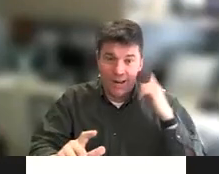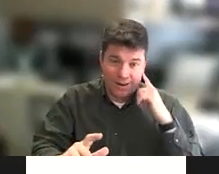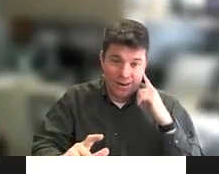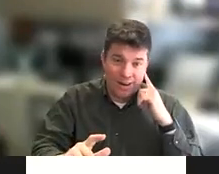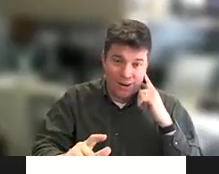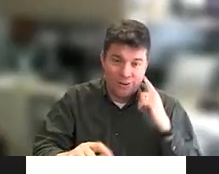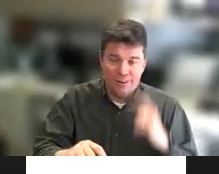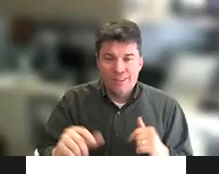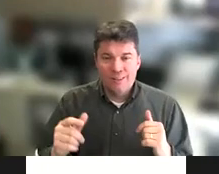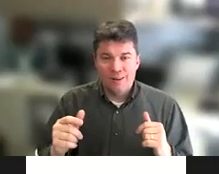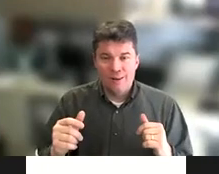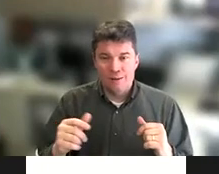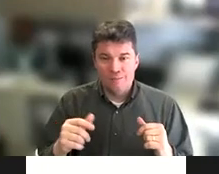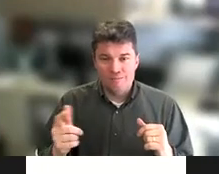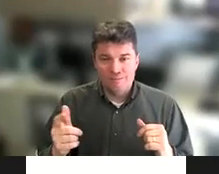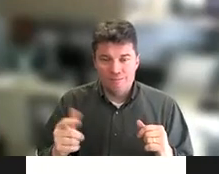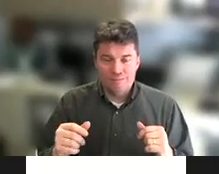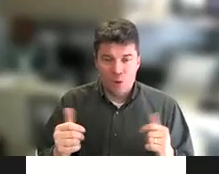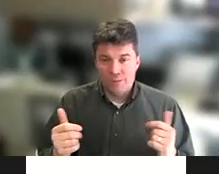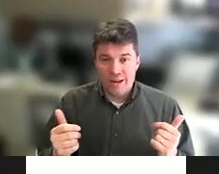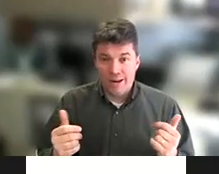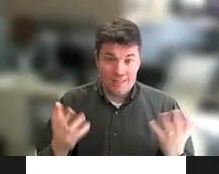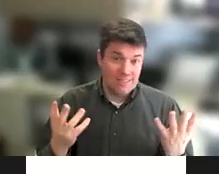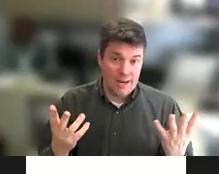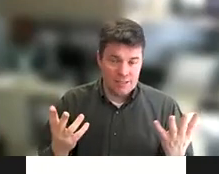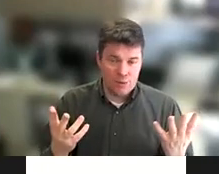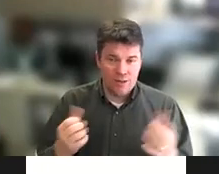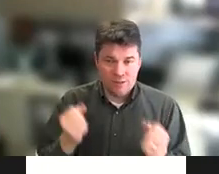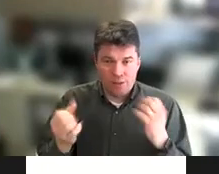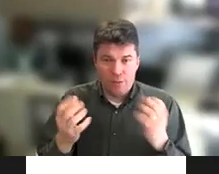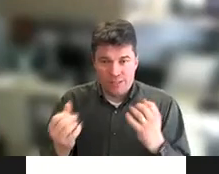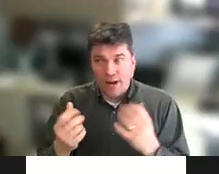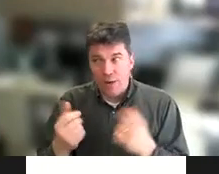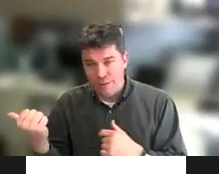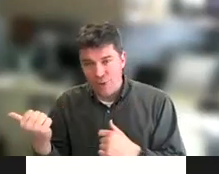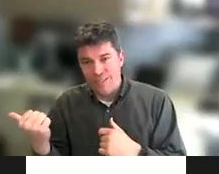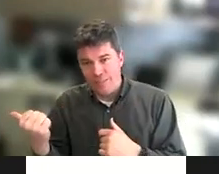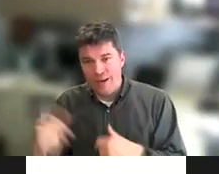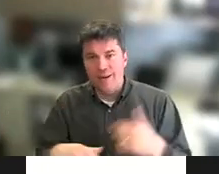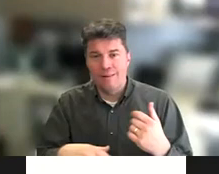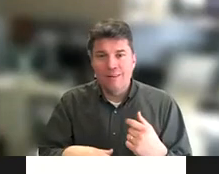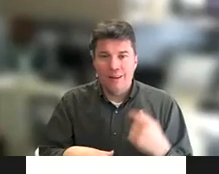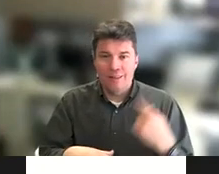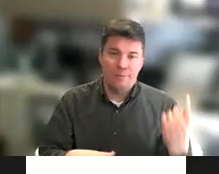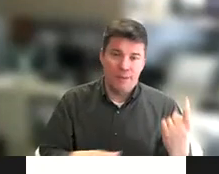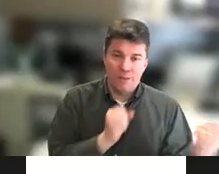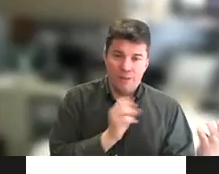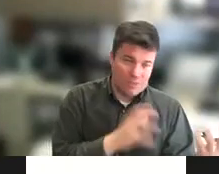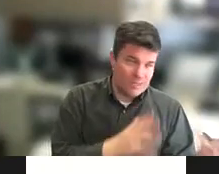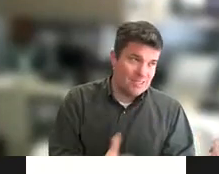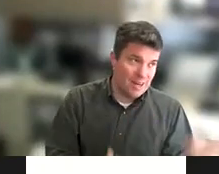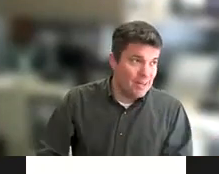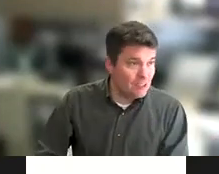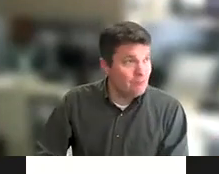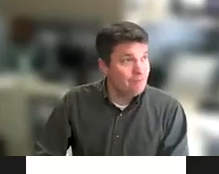room. They can hear both sides and see as well. So they would sign with the person speaking and then speak